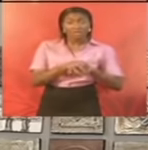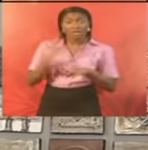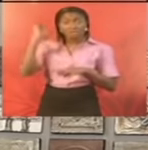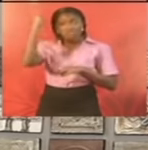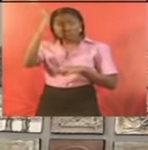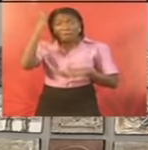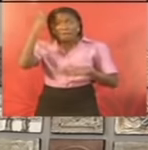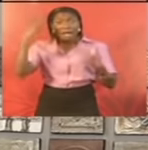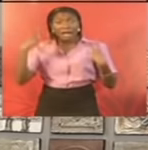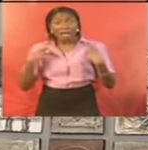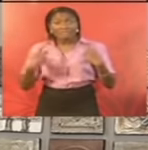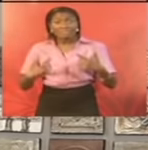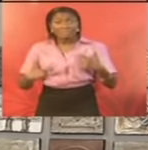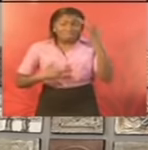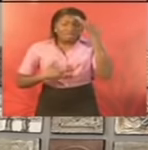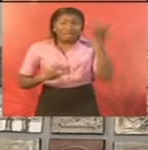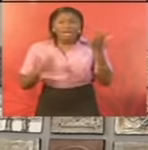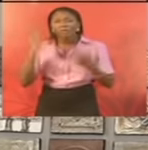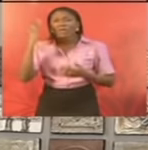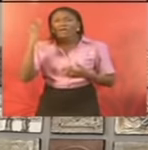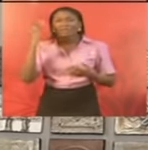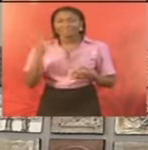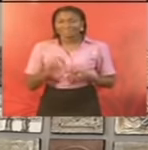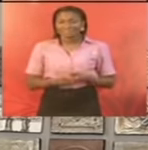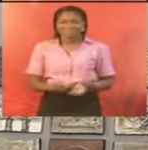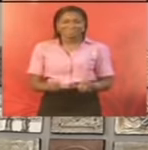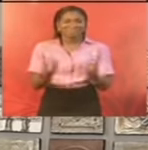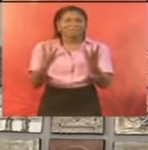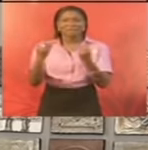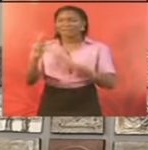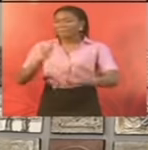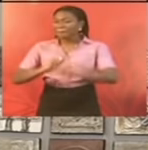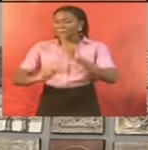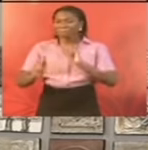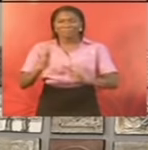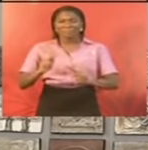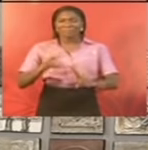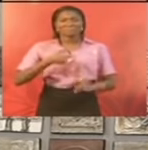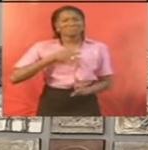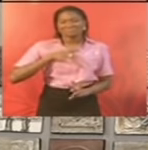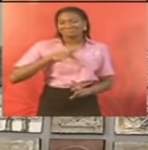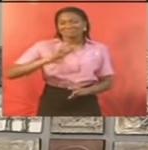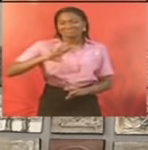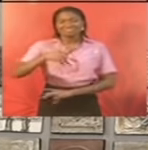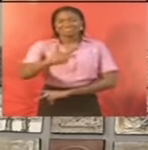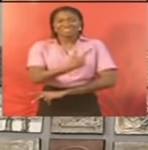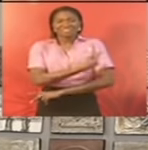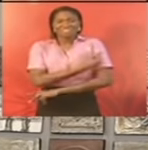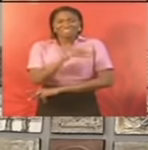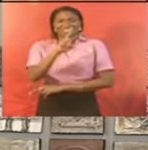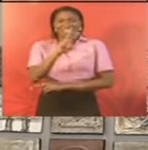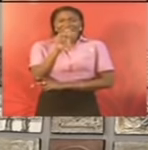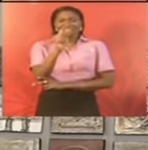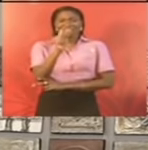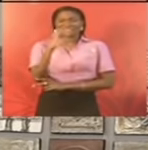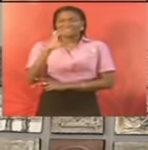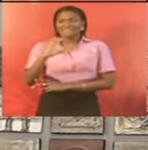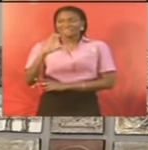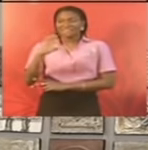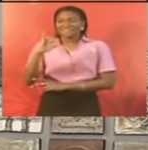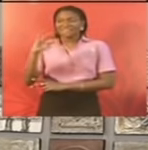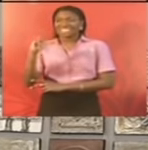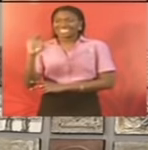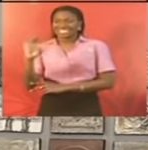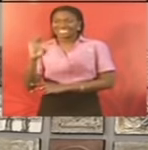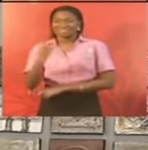the behavior of persons in moving away from taking the routine vaccines has dropped their coverage below the requisite level to